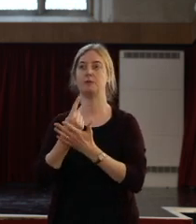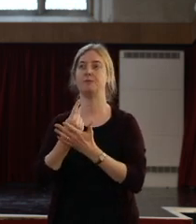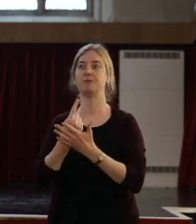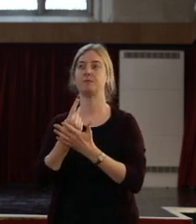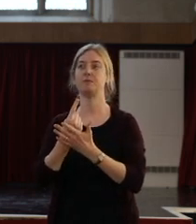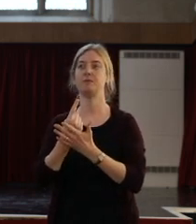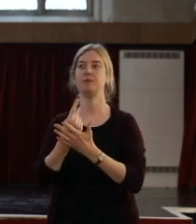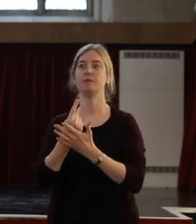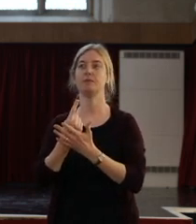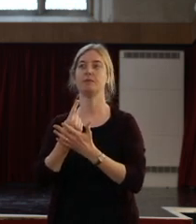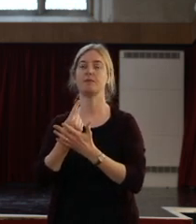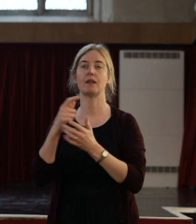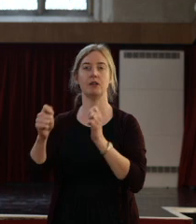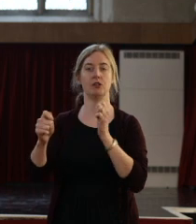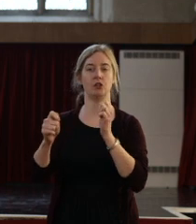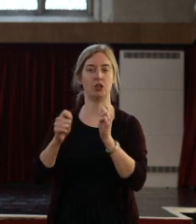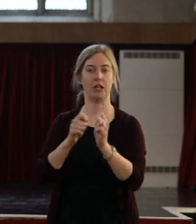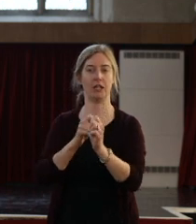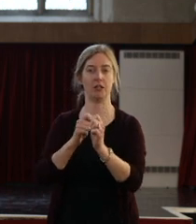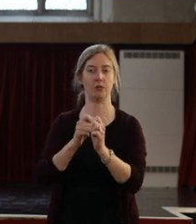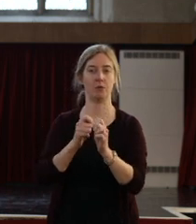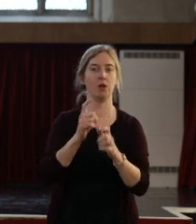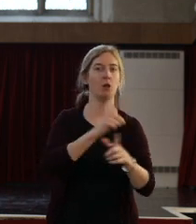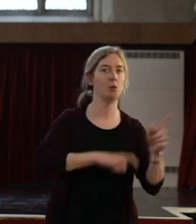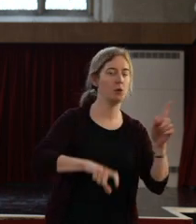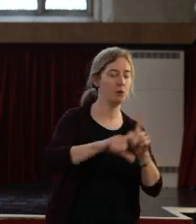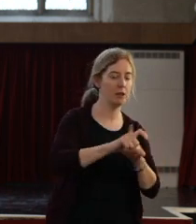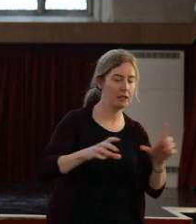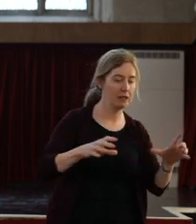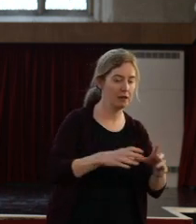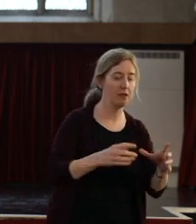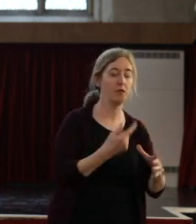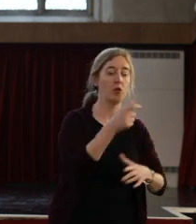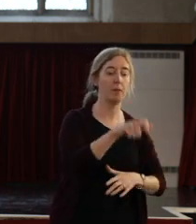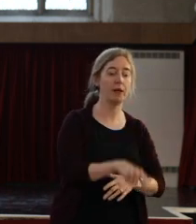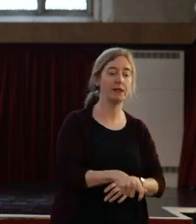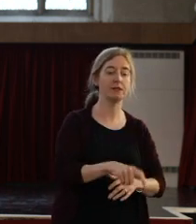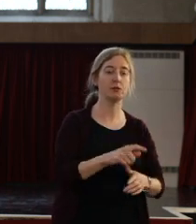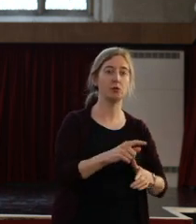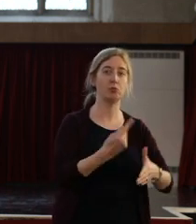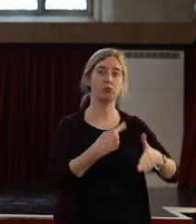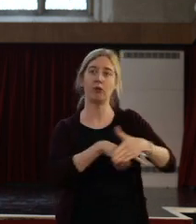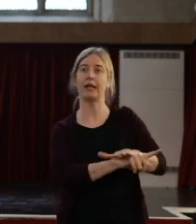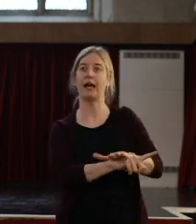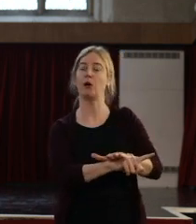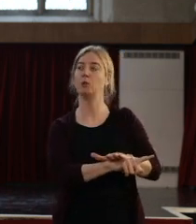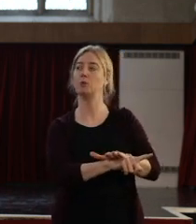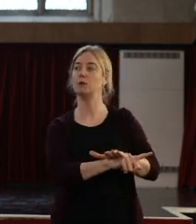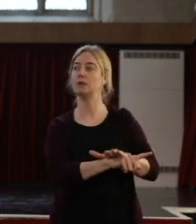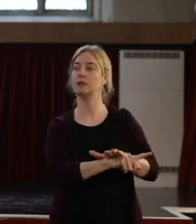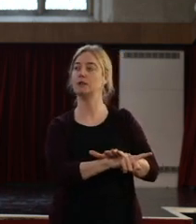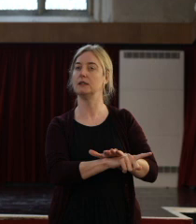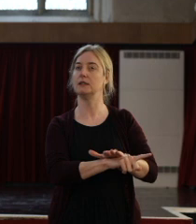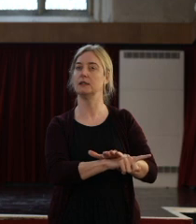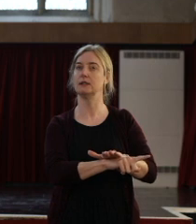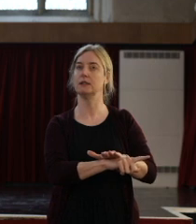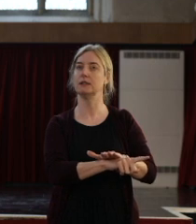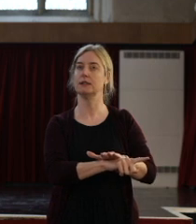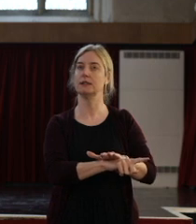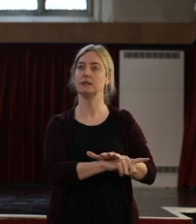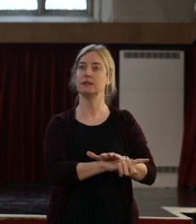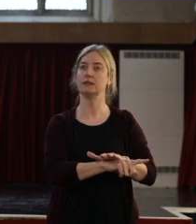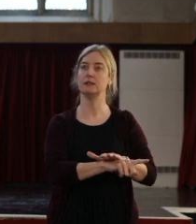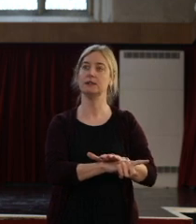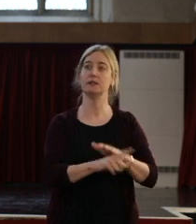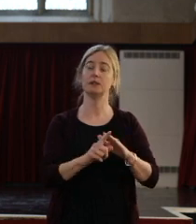change required within a closed community for someone to break out against incredibly